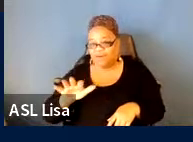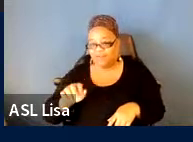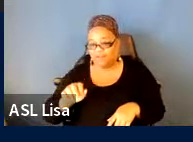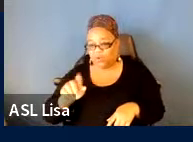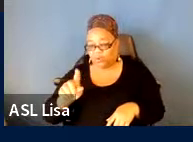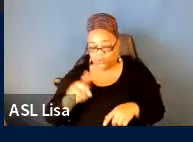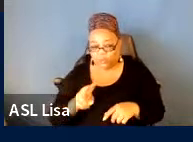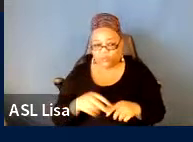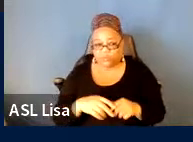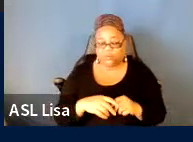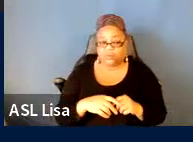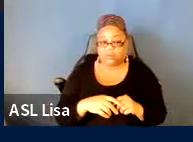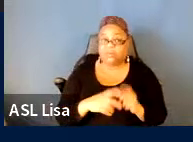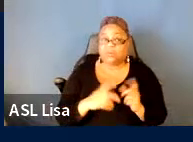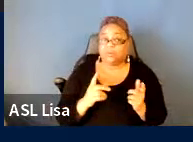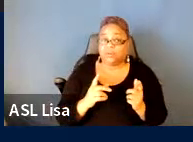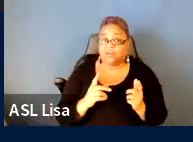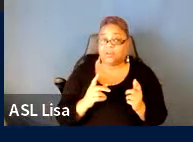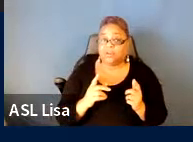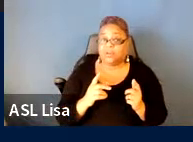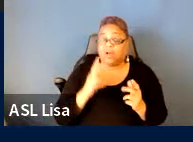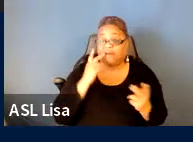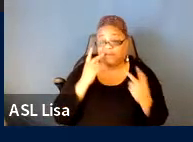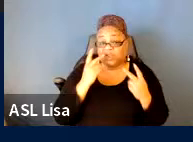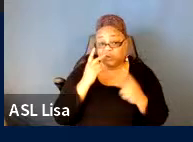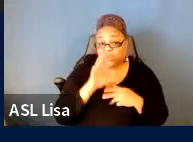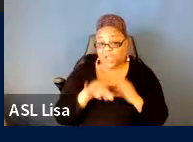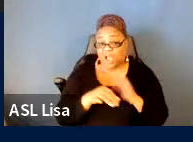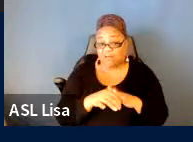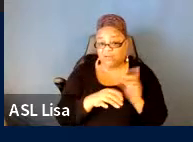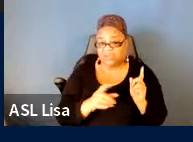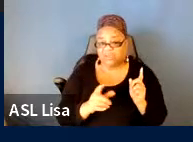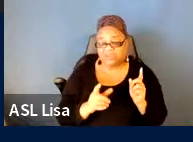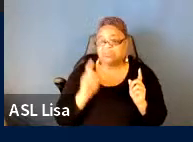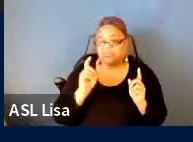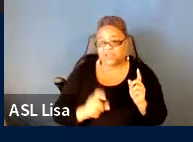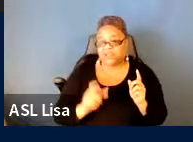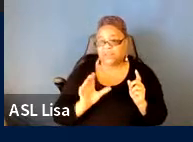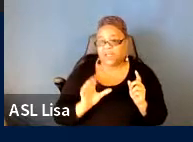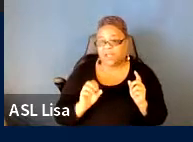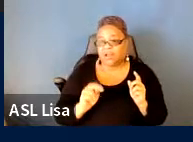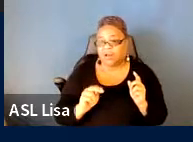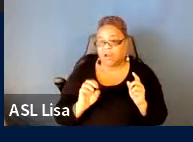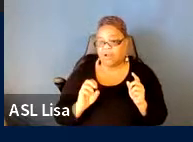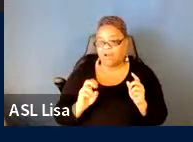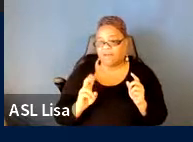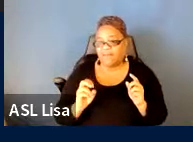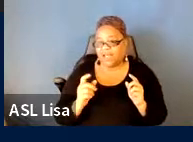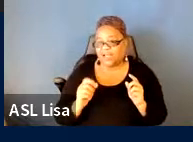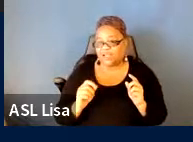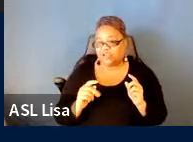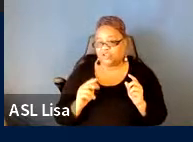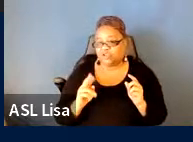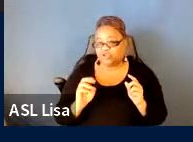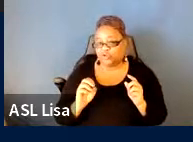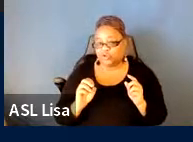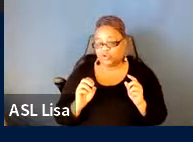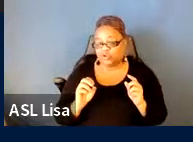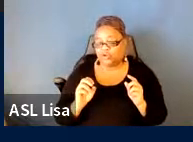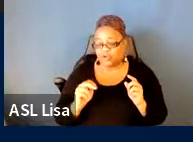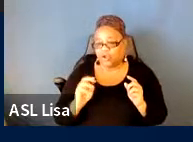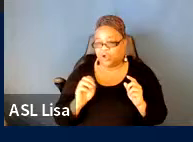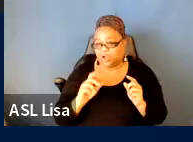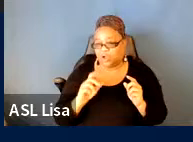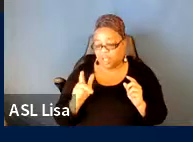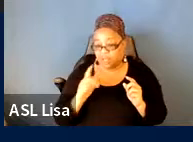is that it is a conventional style. You may have uppercase or lowercase, you may have serif fonts, whereas with